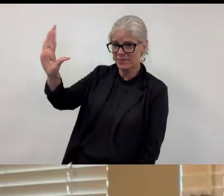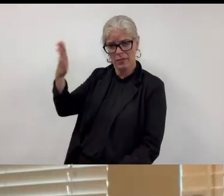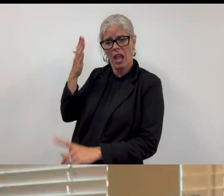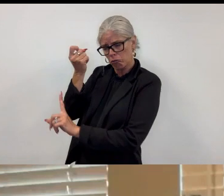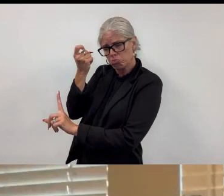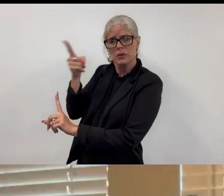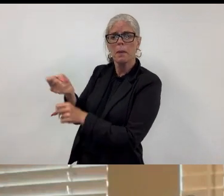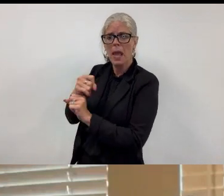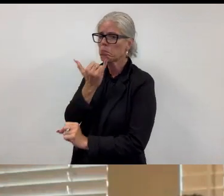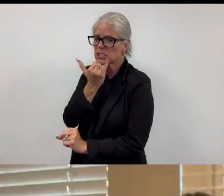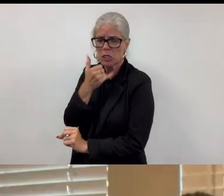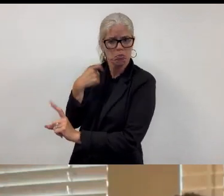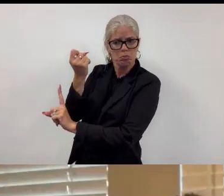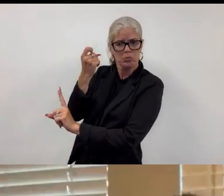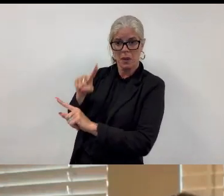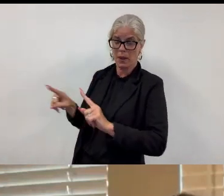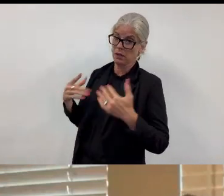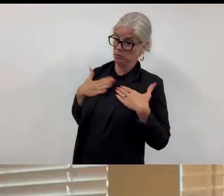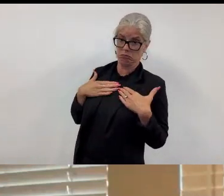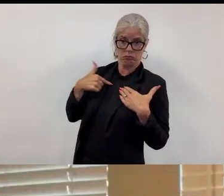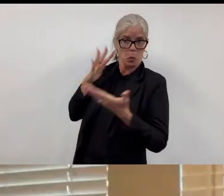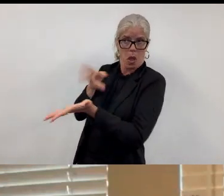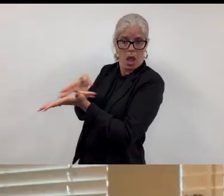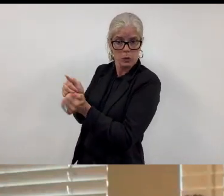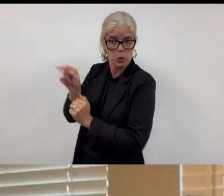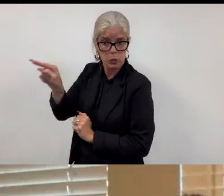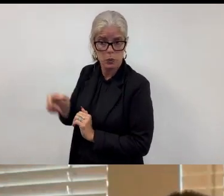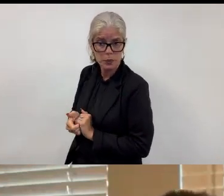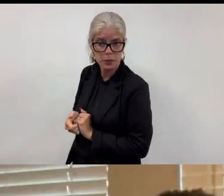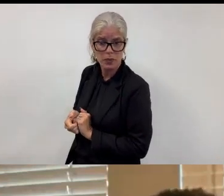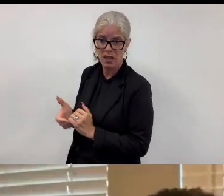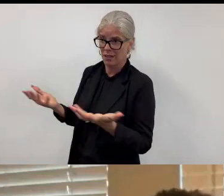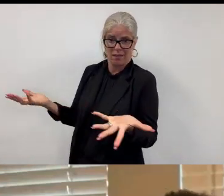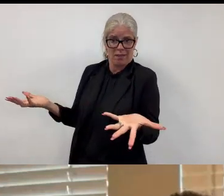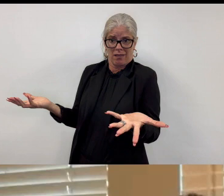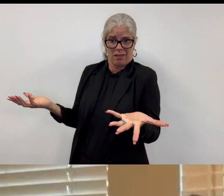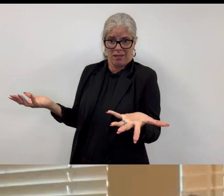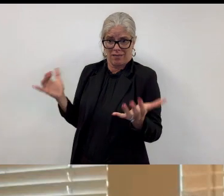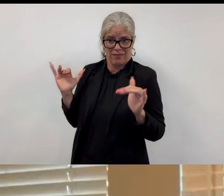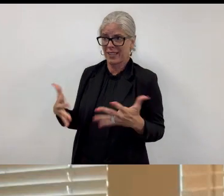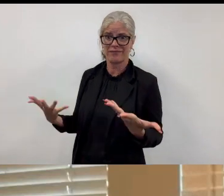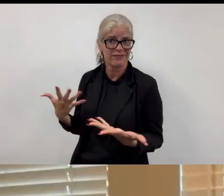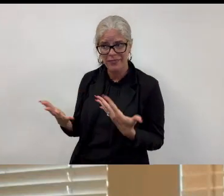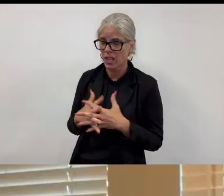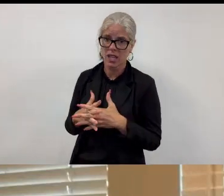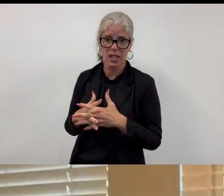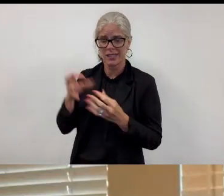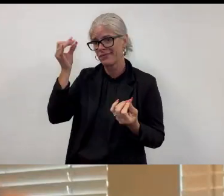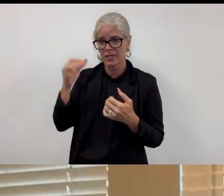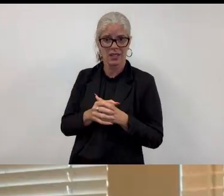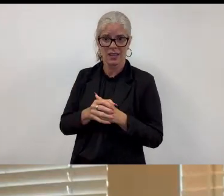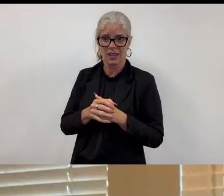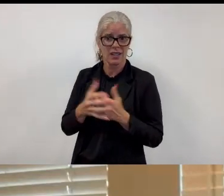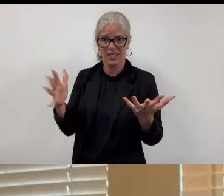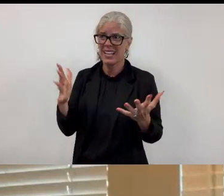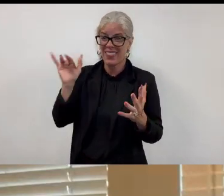company and I said, I understand mistakes happen, but let me just be very human with you right now. This is all of the